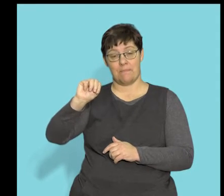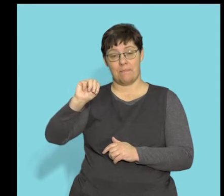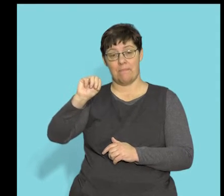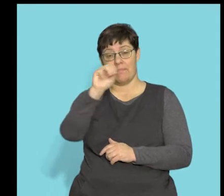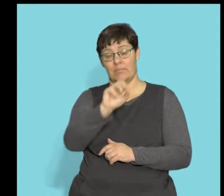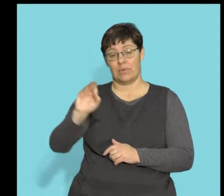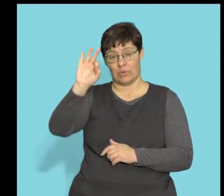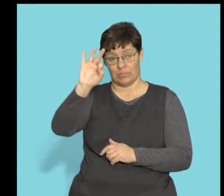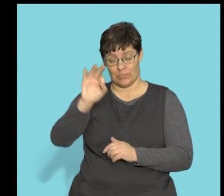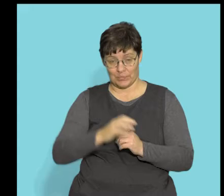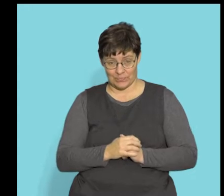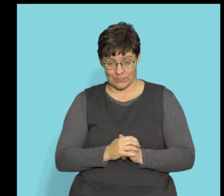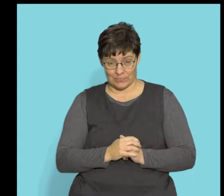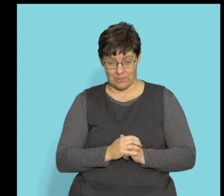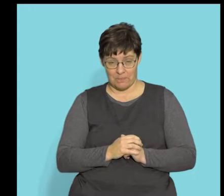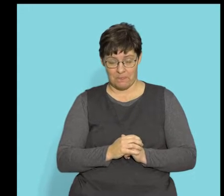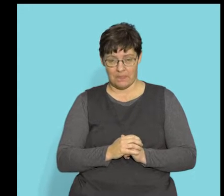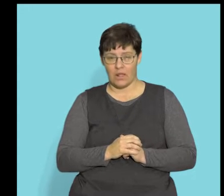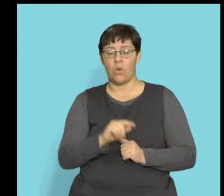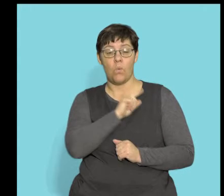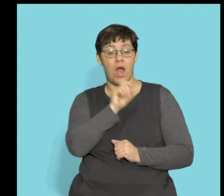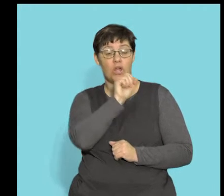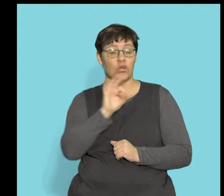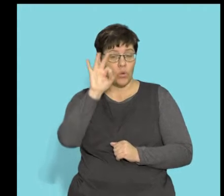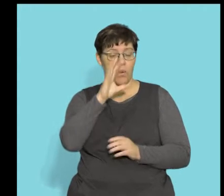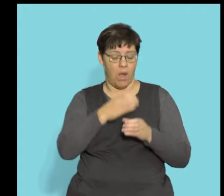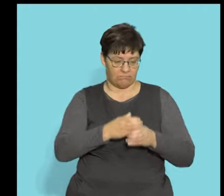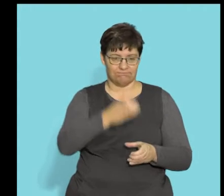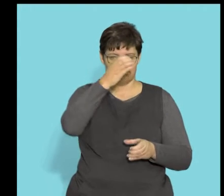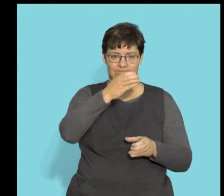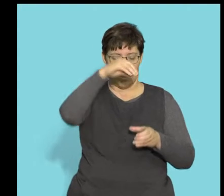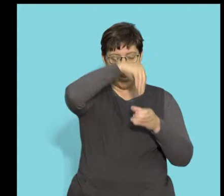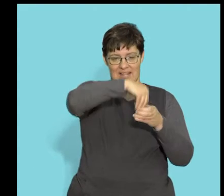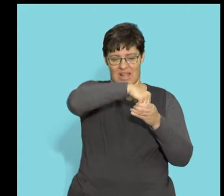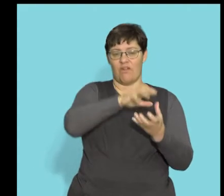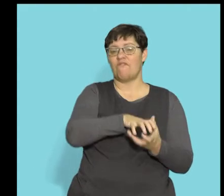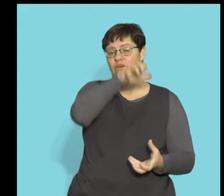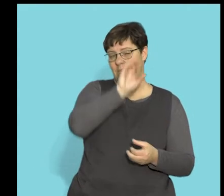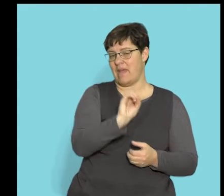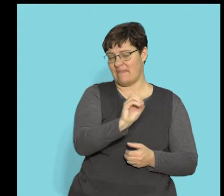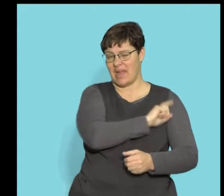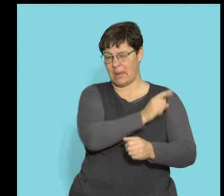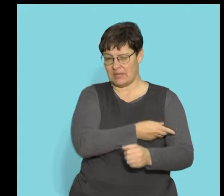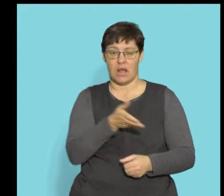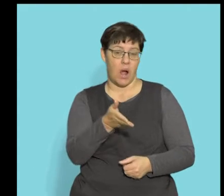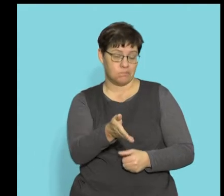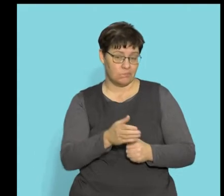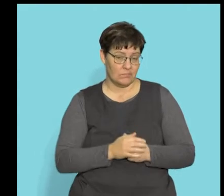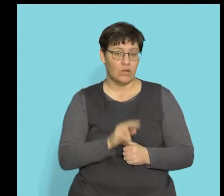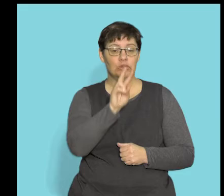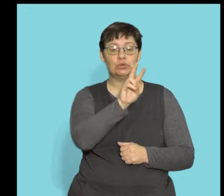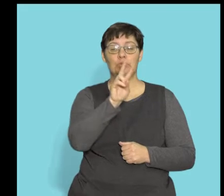226,19 centimeters cubed. Again, we're saying cubed because this is a volume. It has